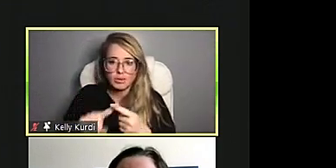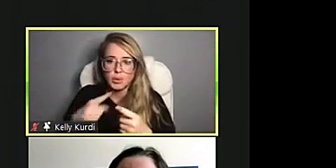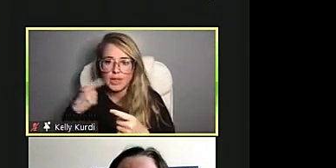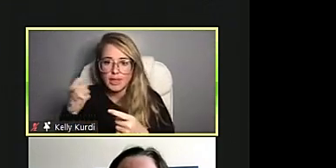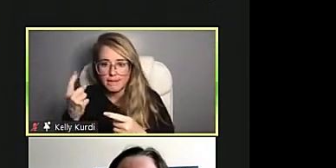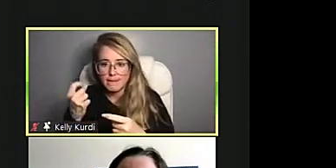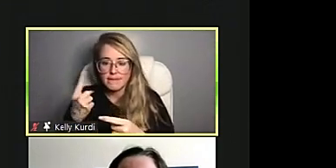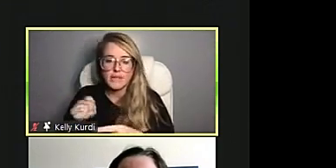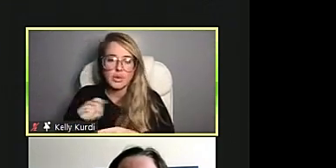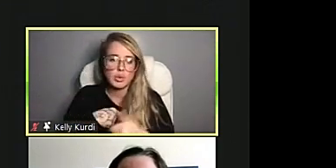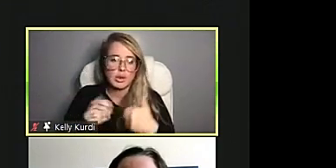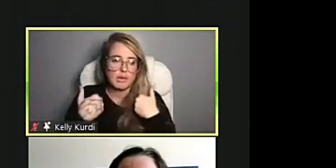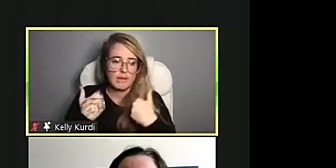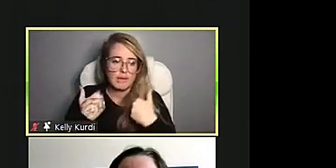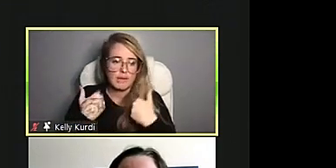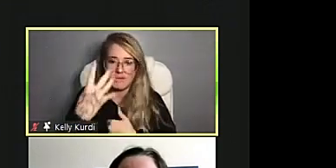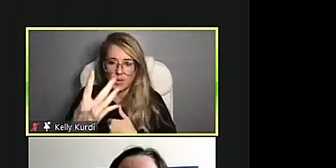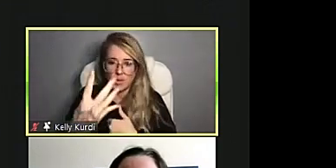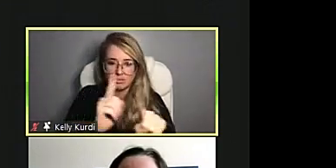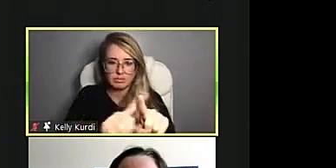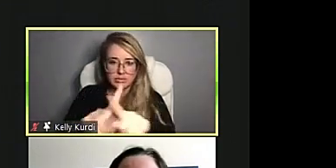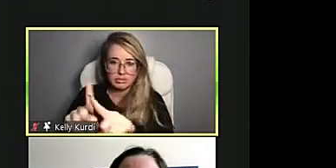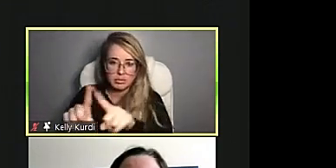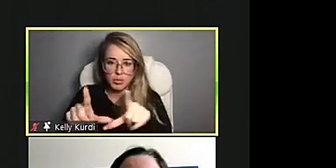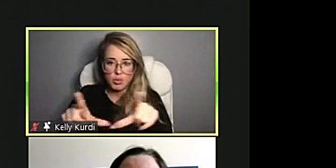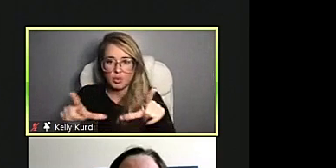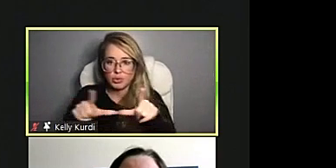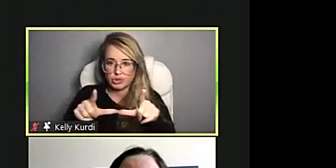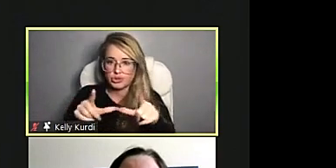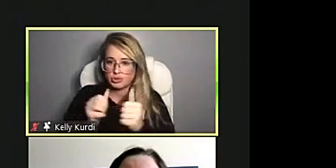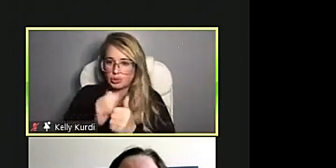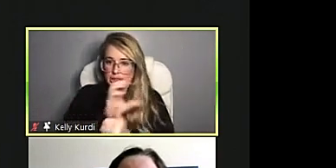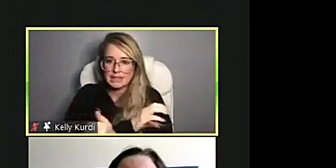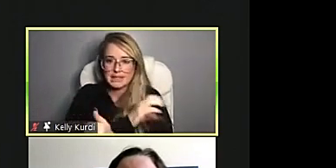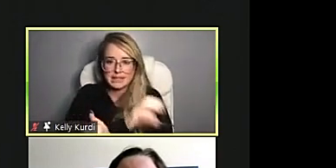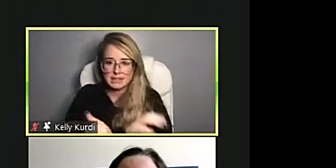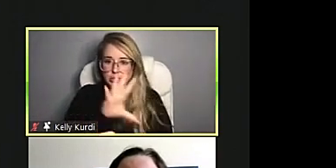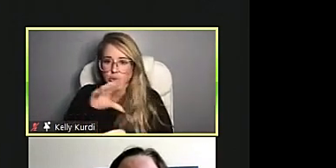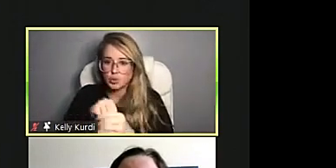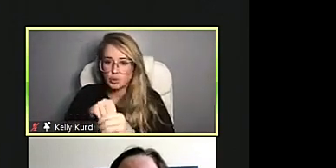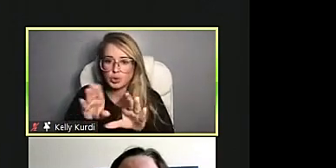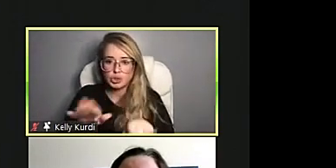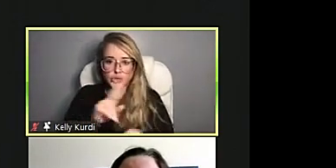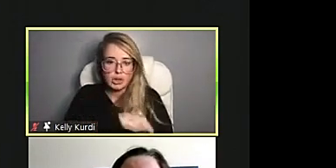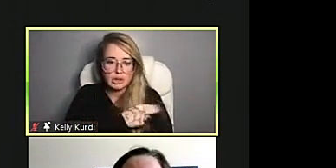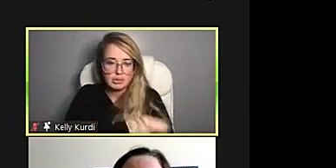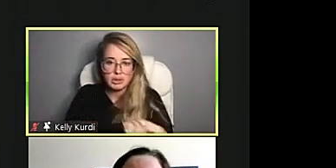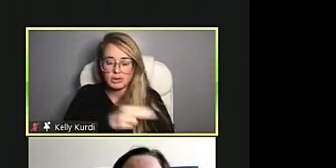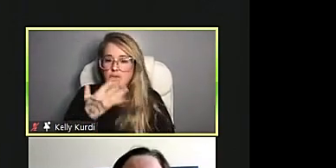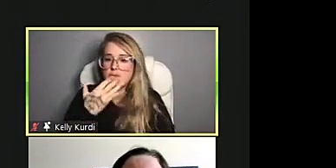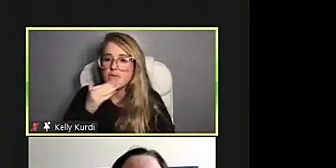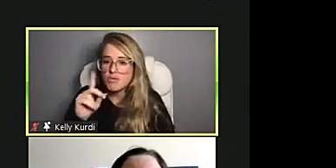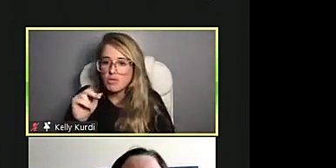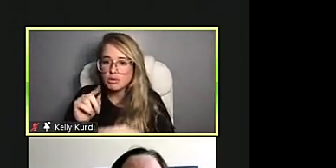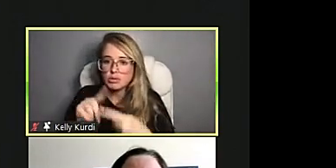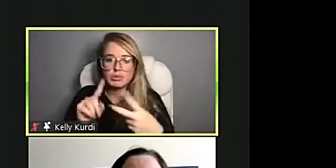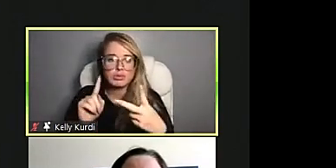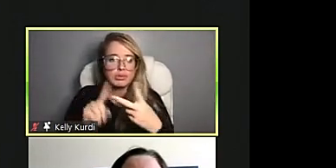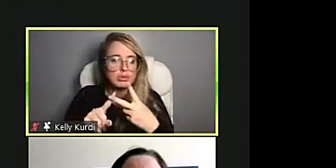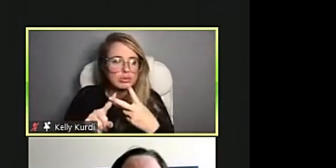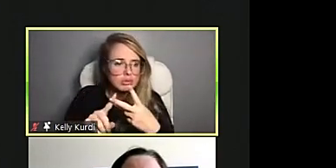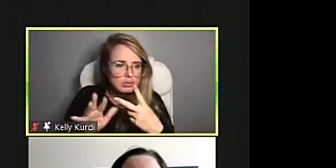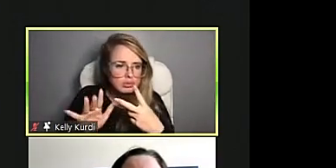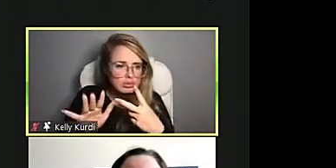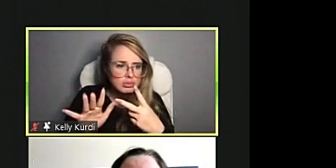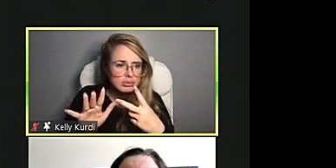got 4 separate locations of recurring clinics with Children's Hospital Colorado. The Anschutz and the Colorado